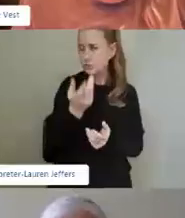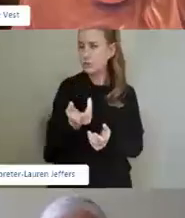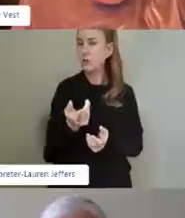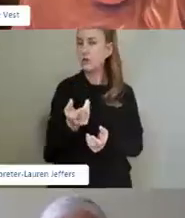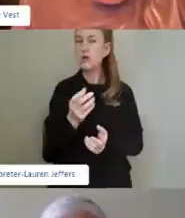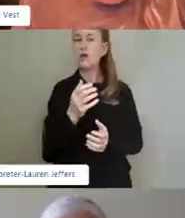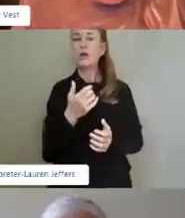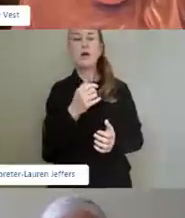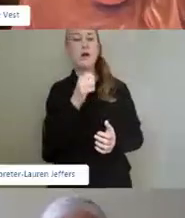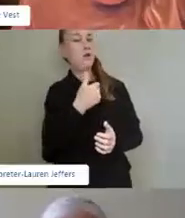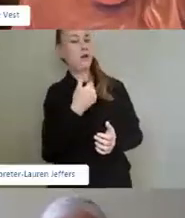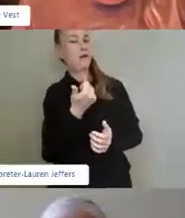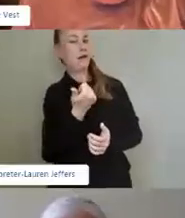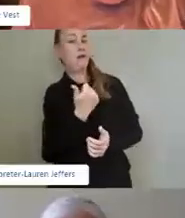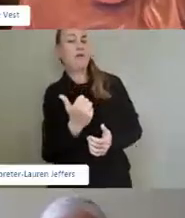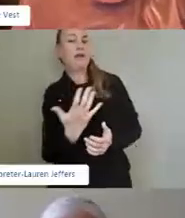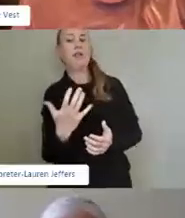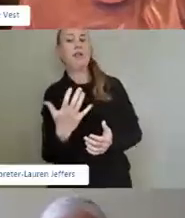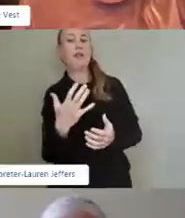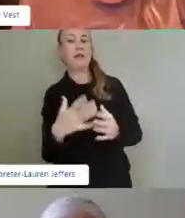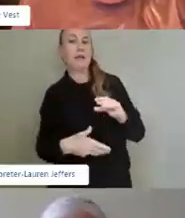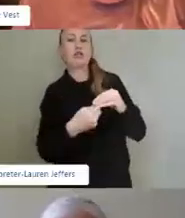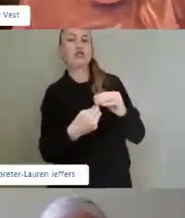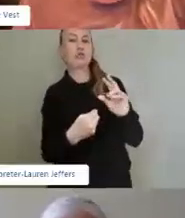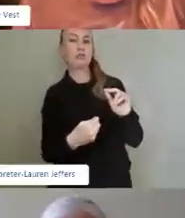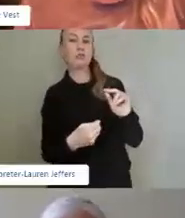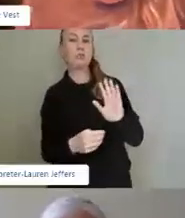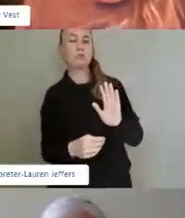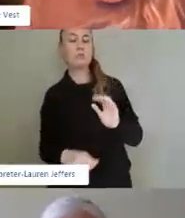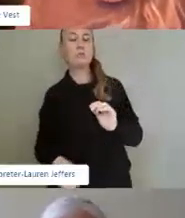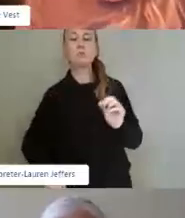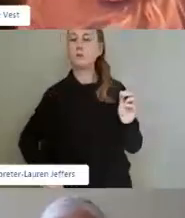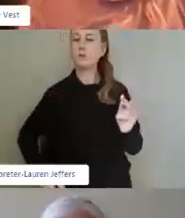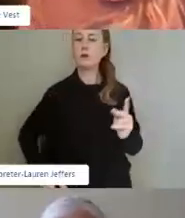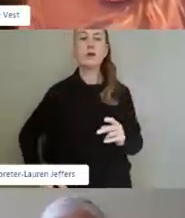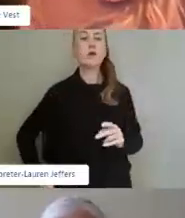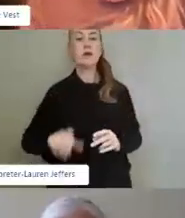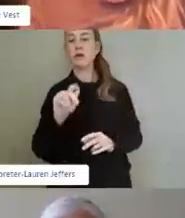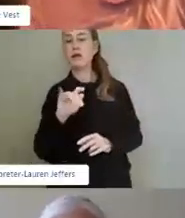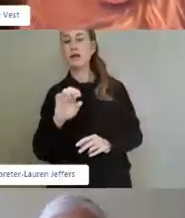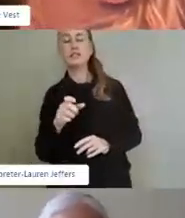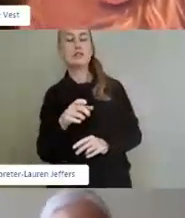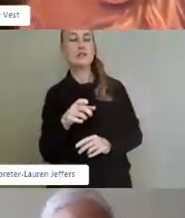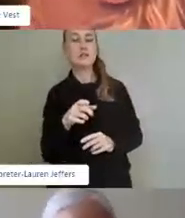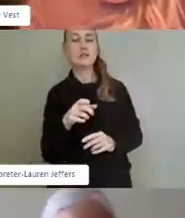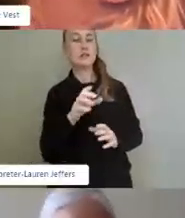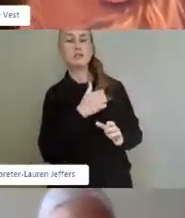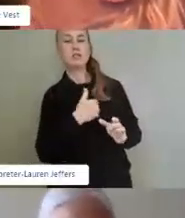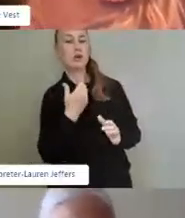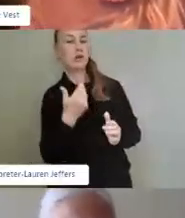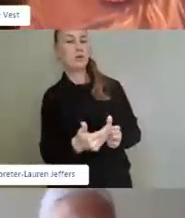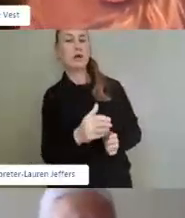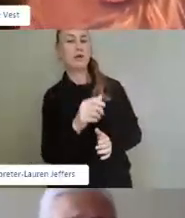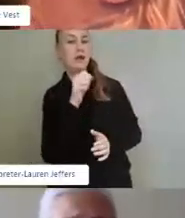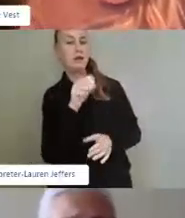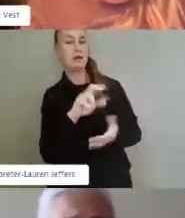I don't have anything extra, no. Okay. And Casey, this is Mike. I would just, oh, sorry, go ahead, Rita. I didn't mean to